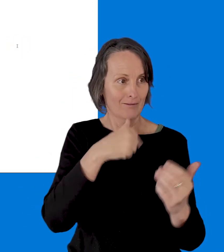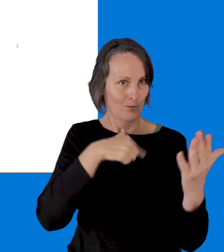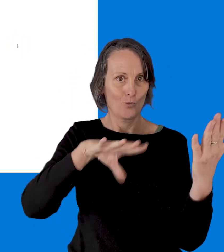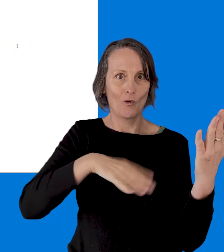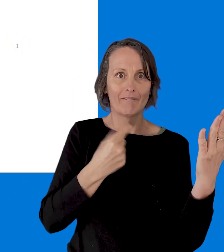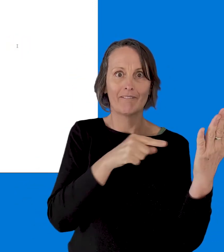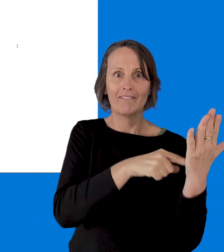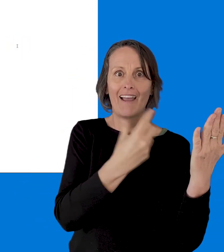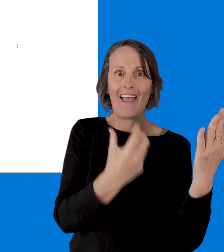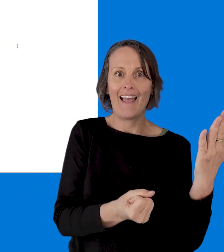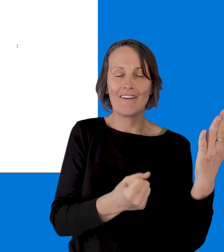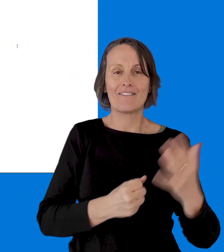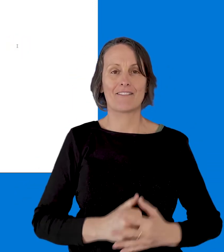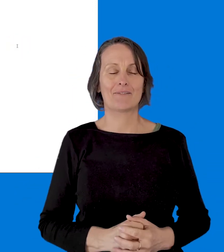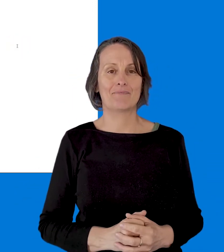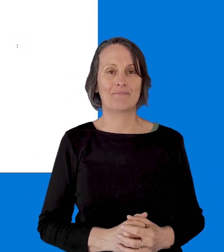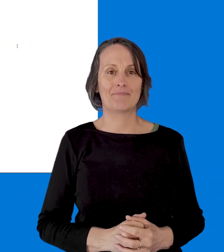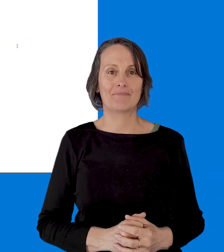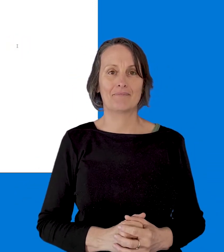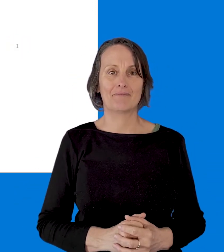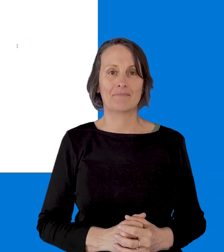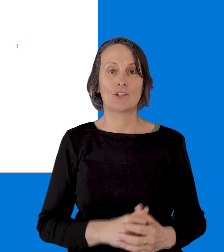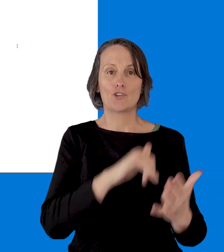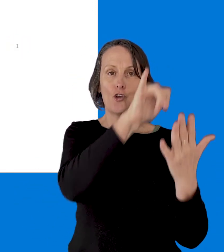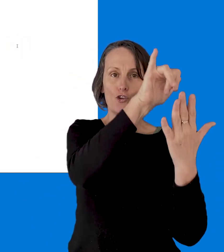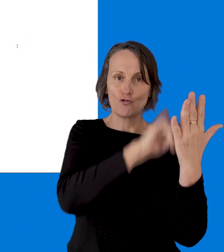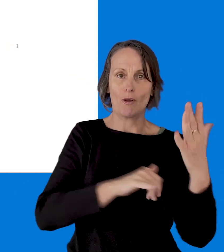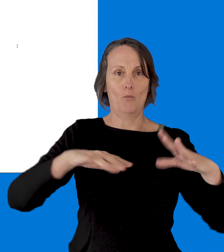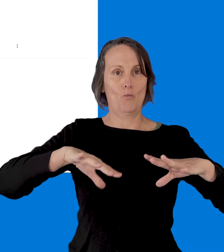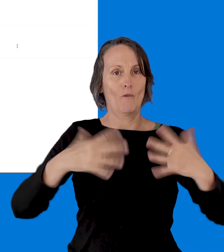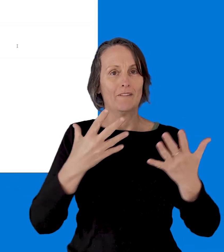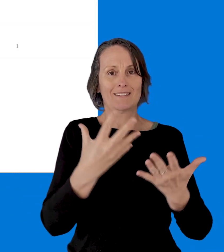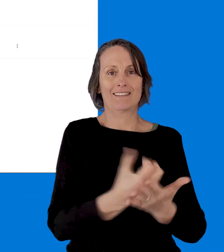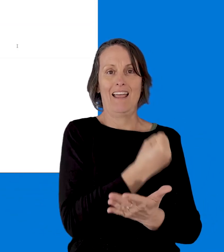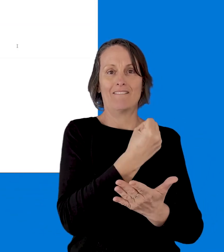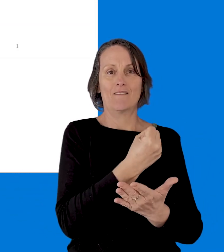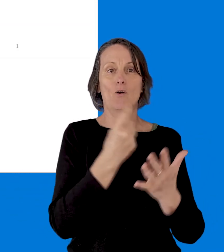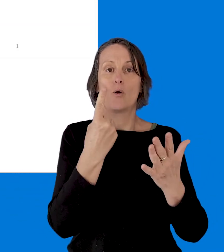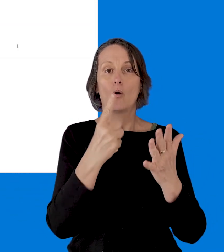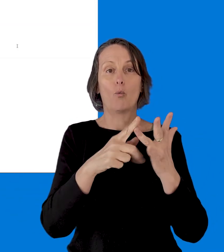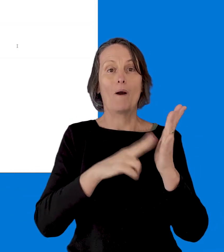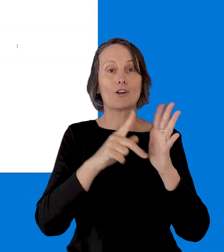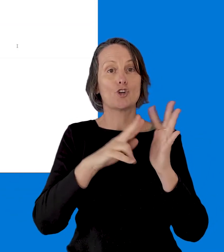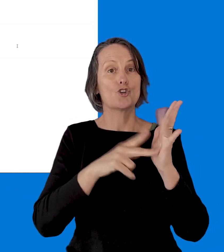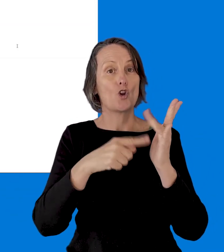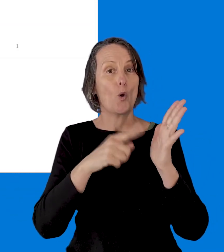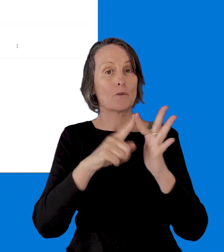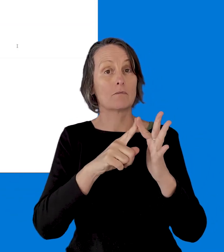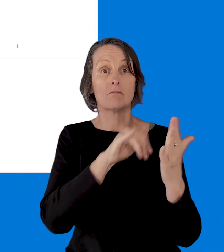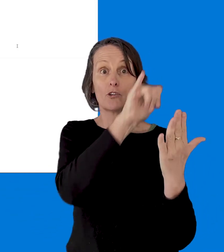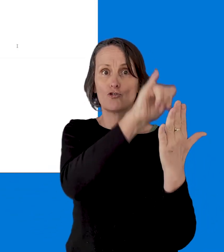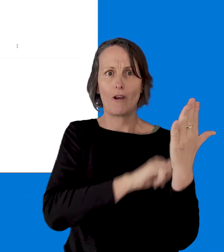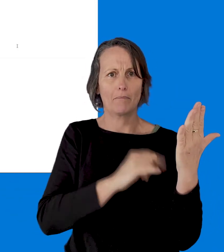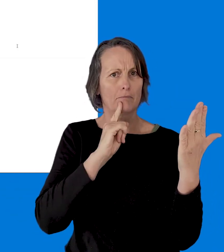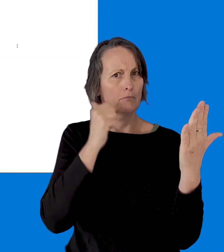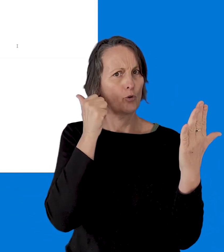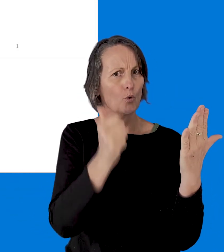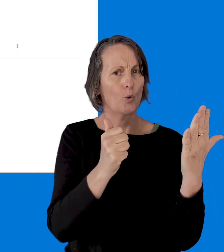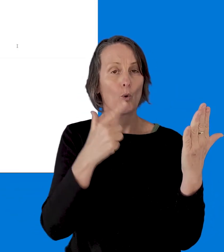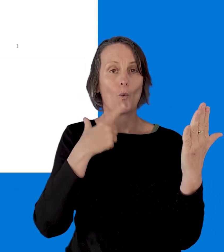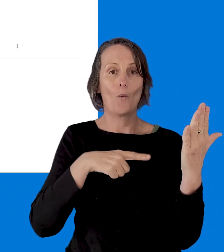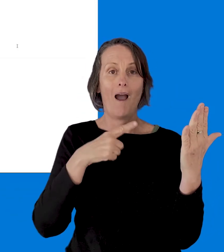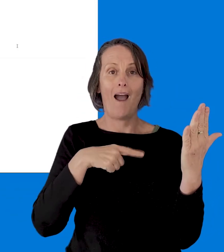So all transcripts are automatically saved. And we know from research that having transcripts and live interactive captions